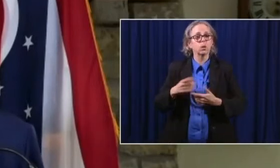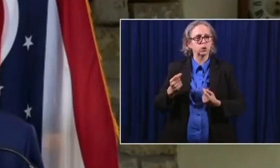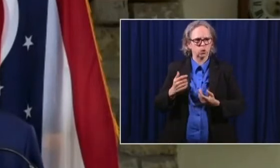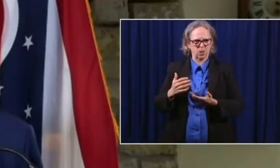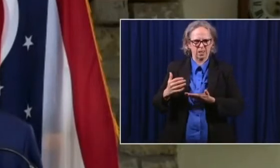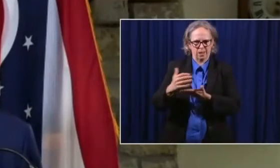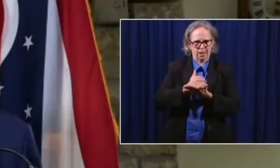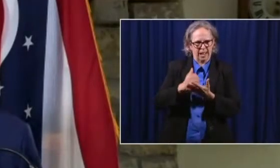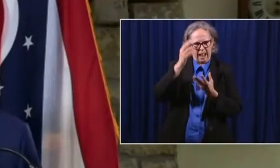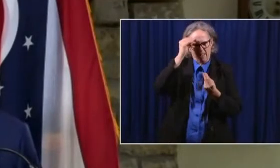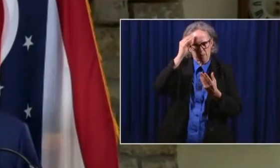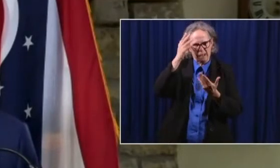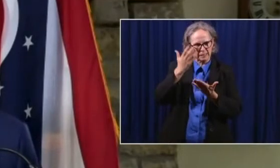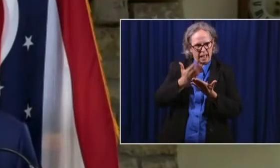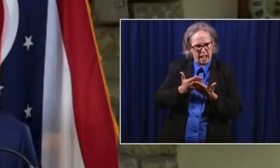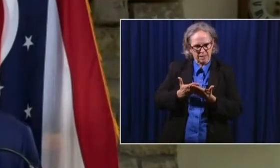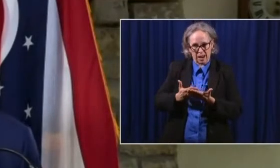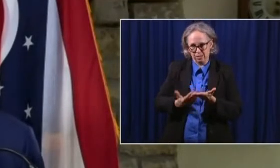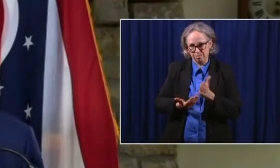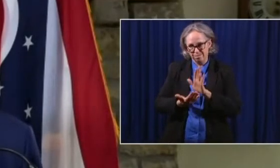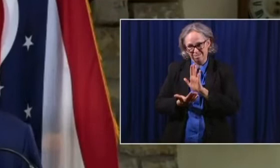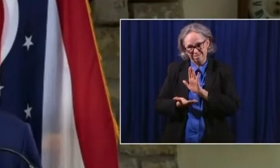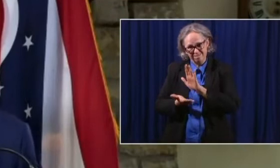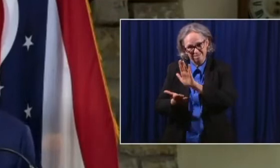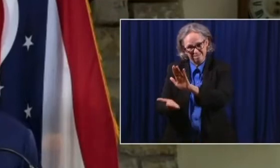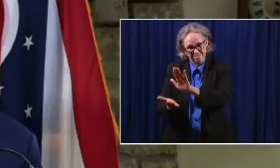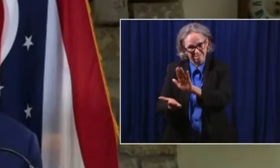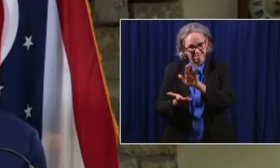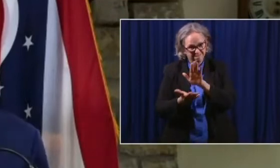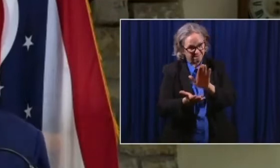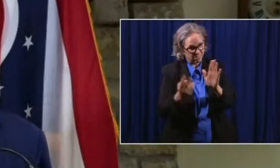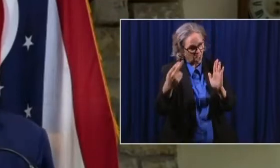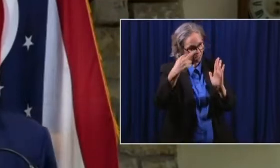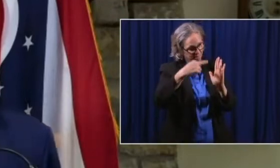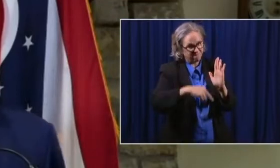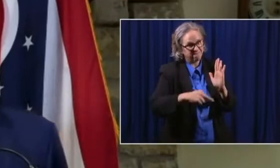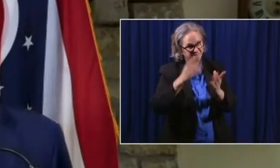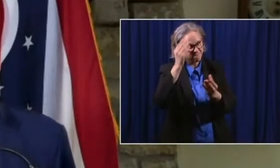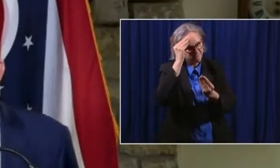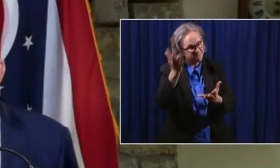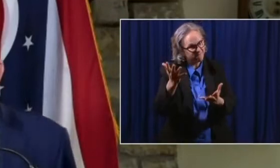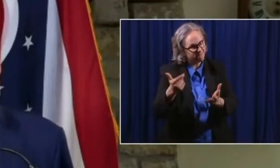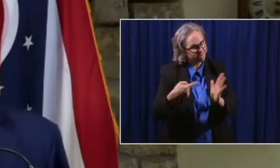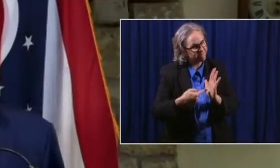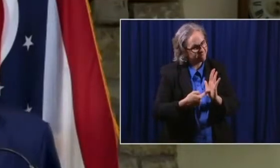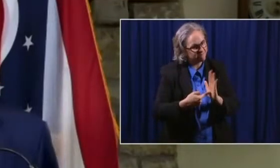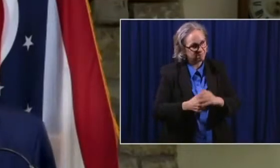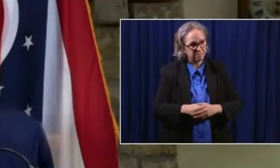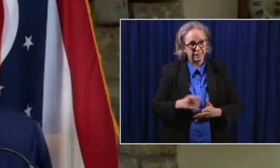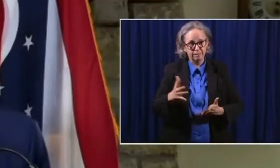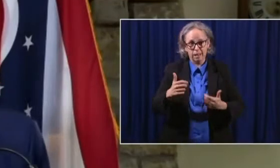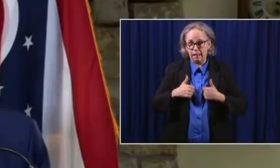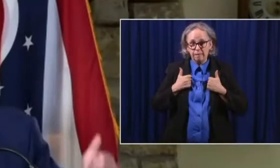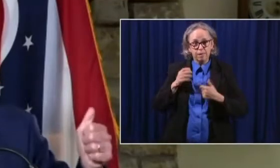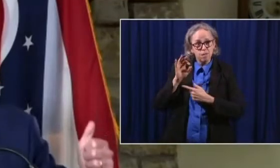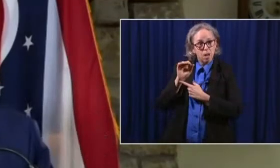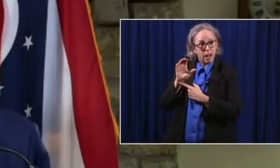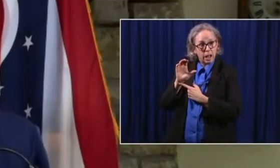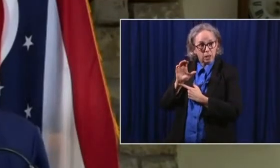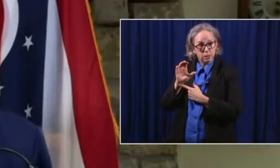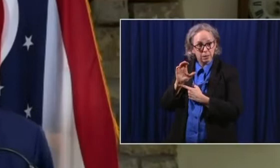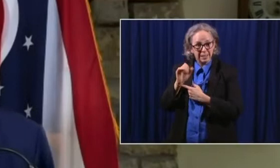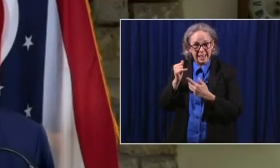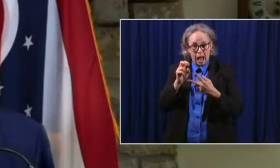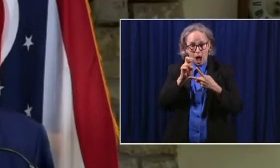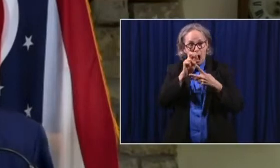information that they can get. So if you live in Franklin County and you see it has dropped out of the red,